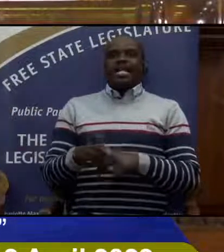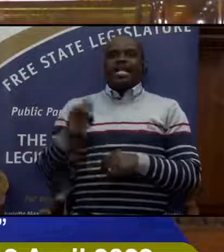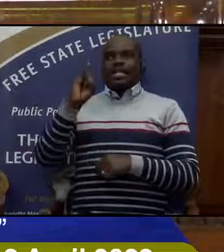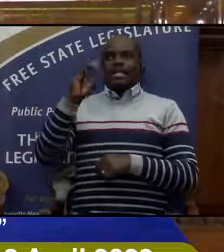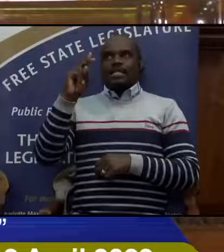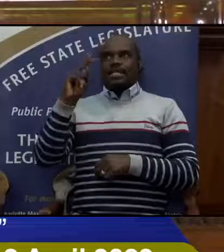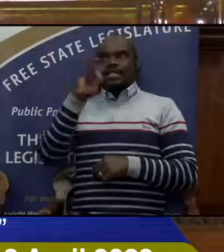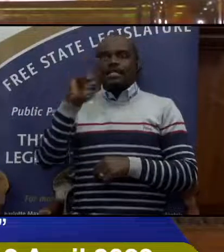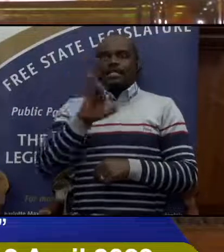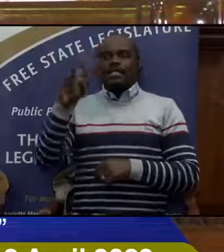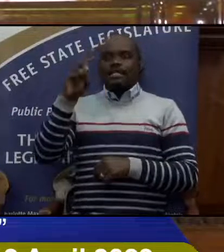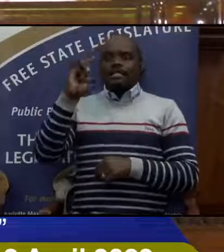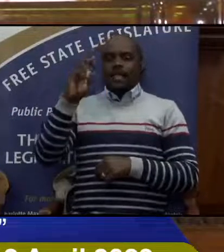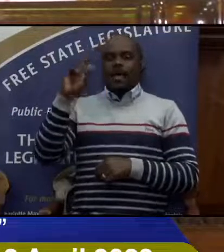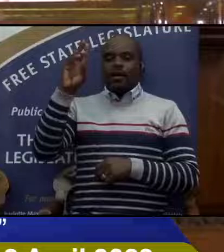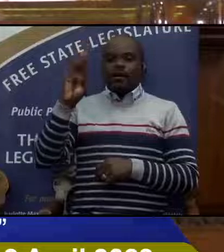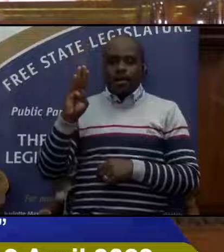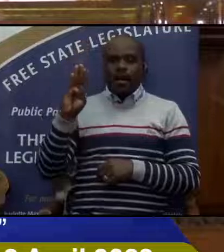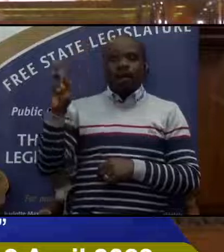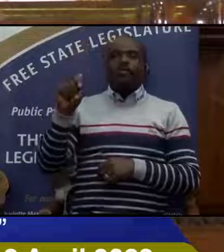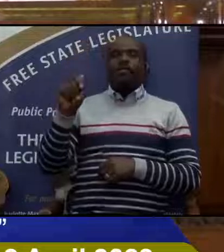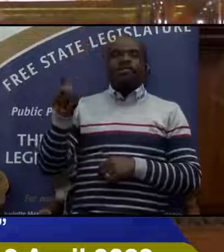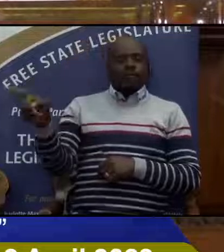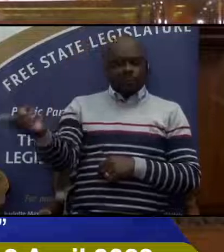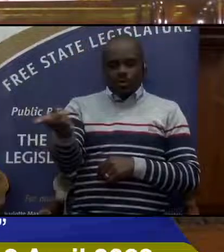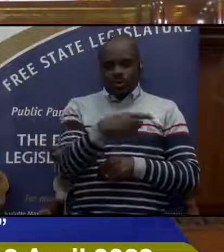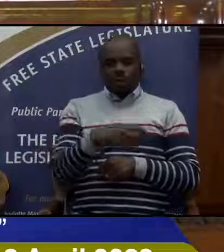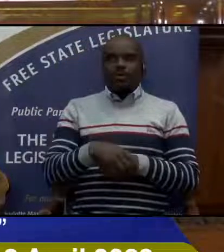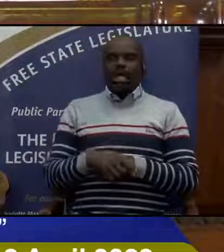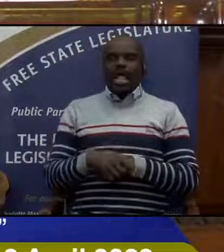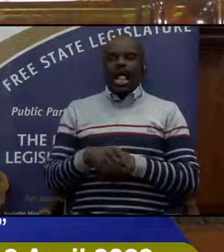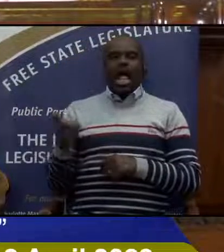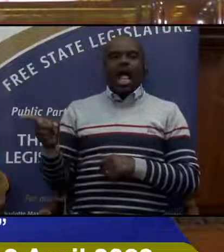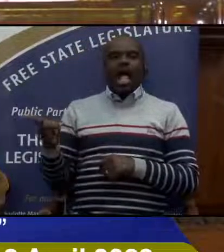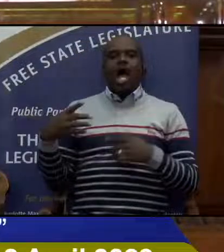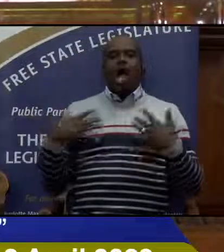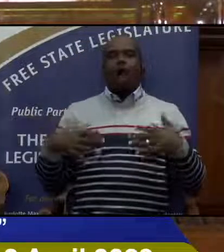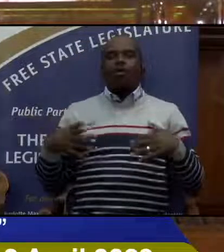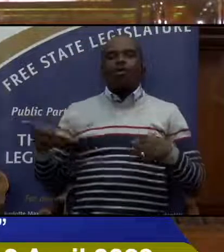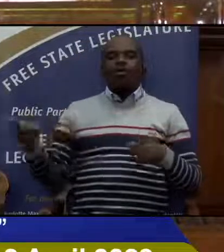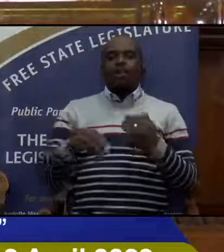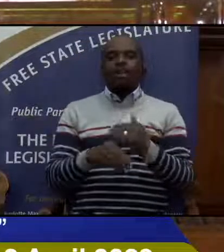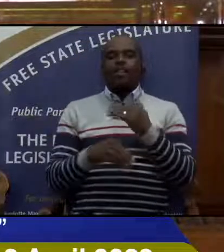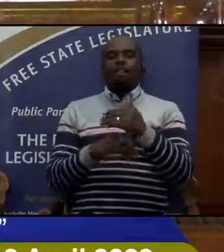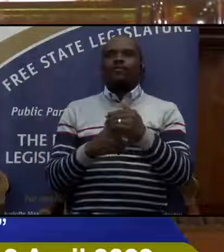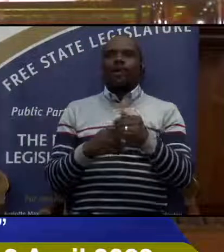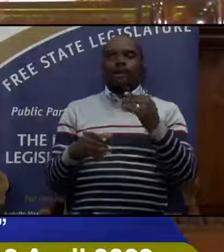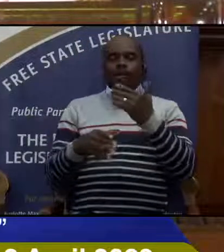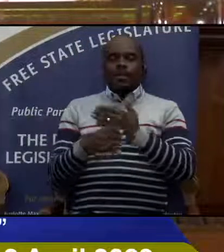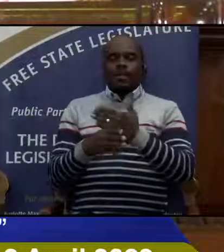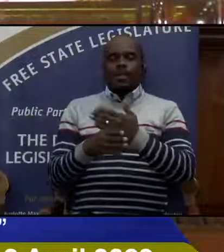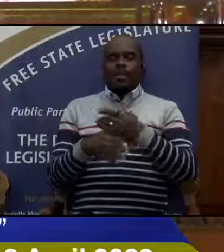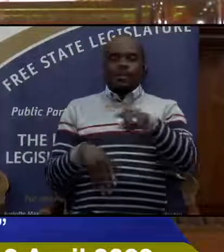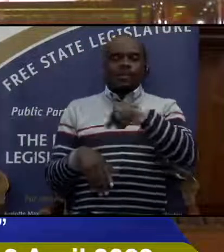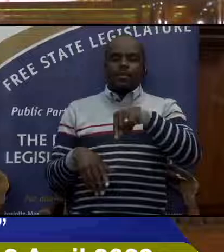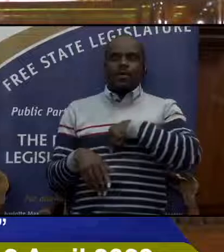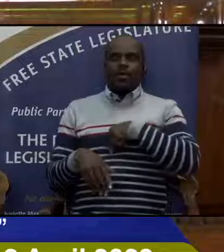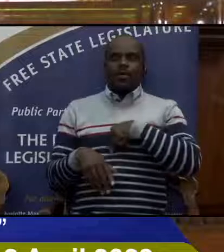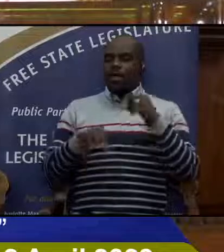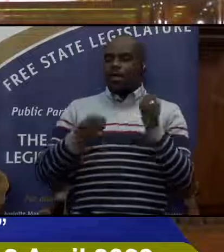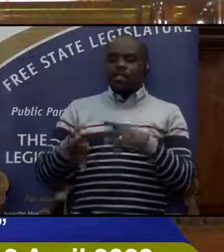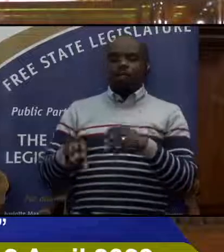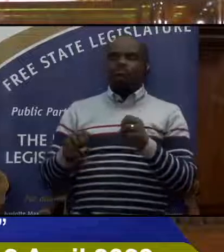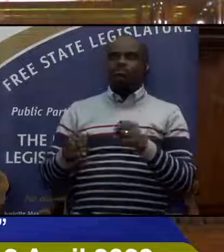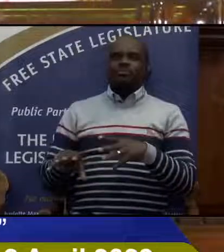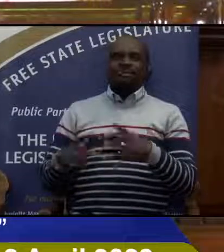employees, particularly after our employees have lost so many colleagues and their loved ones due to